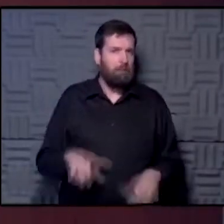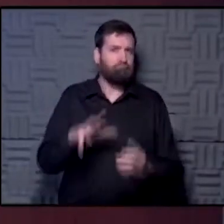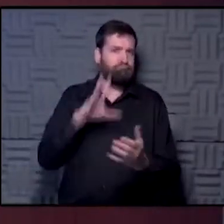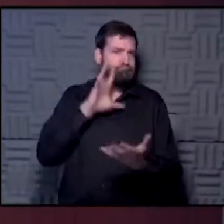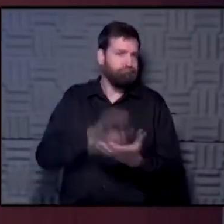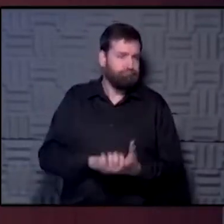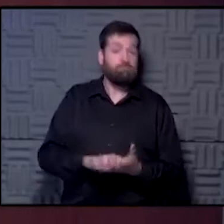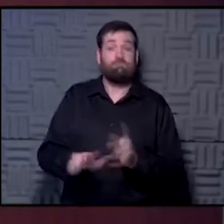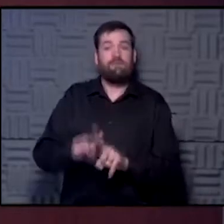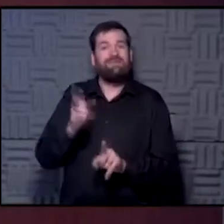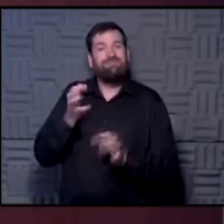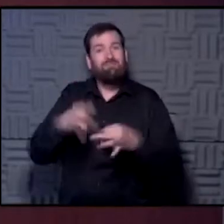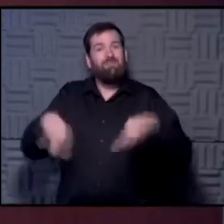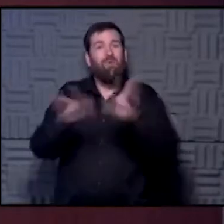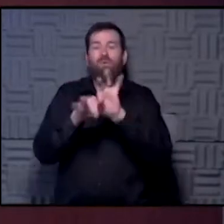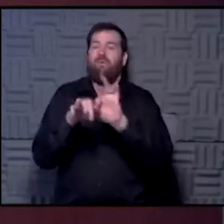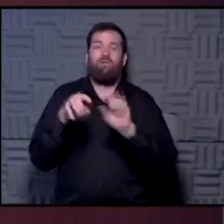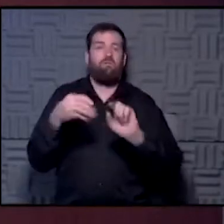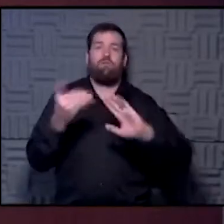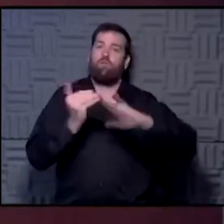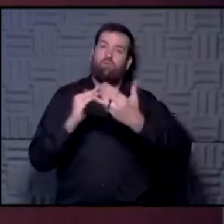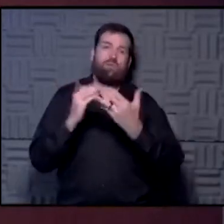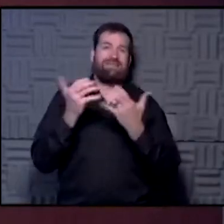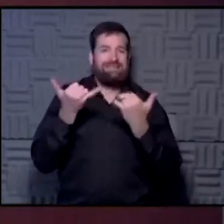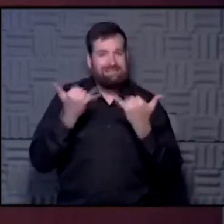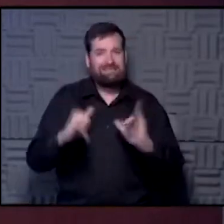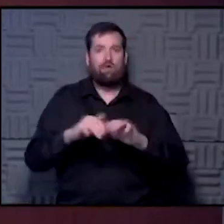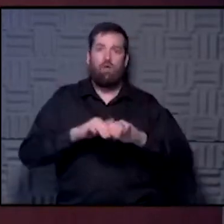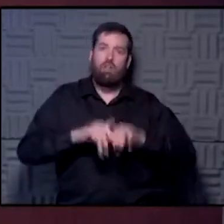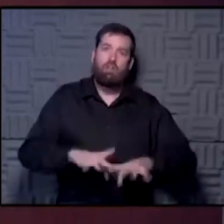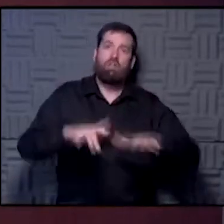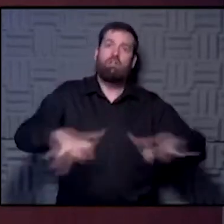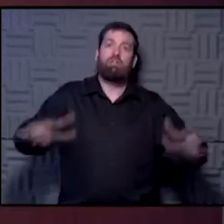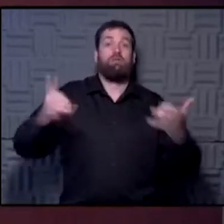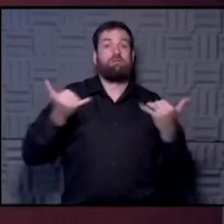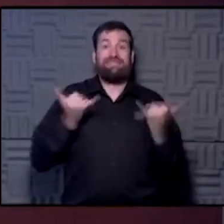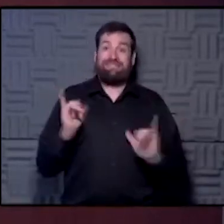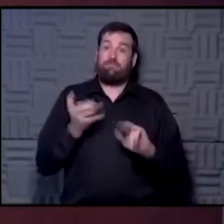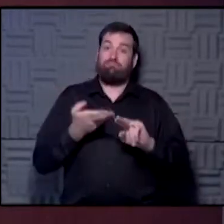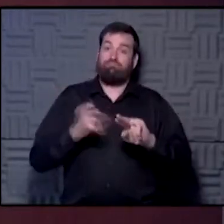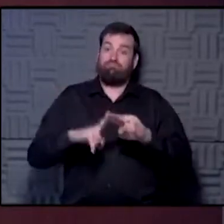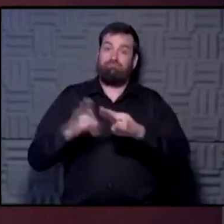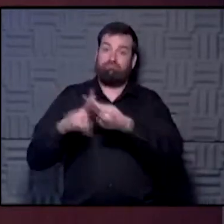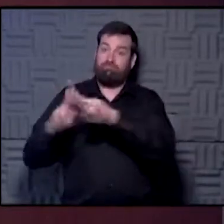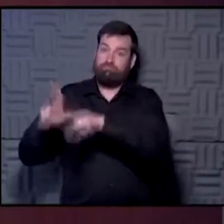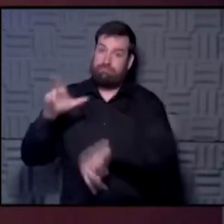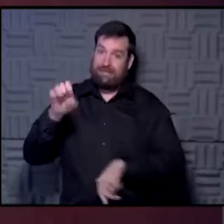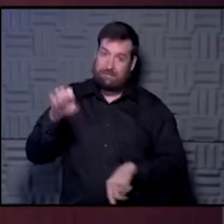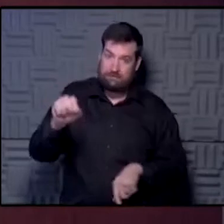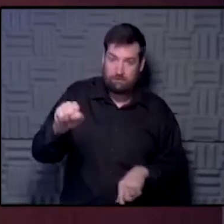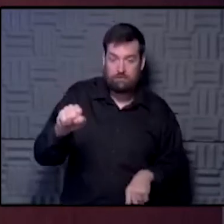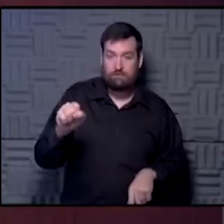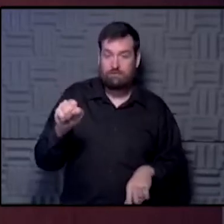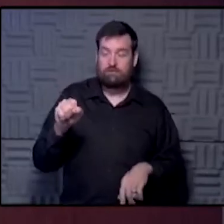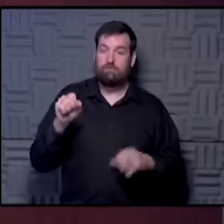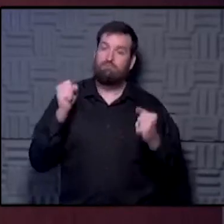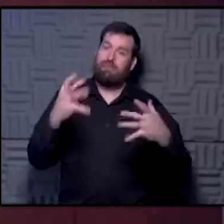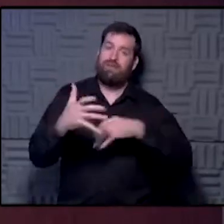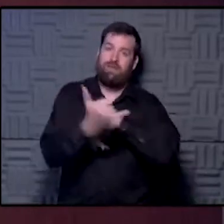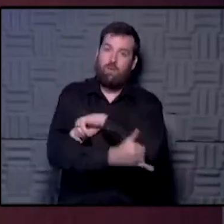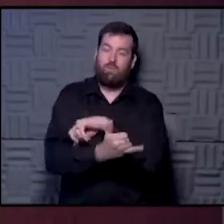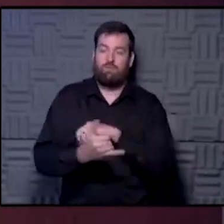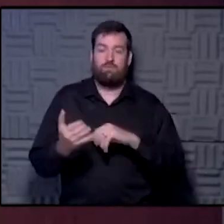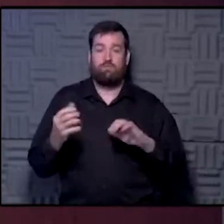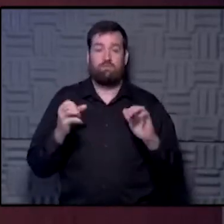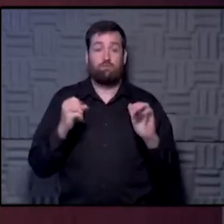takeaway is that it's still prevalent in our community. Yeah. We're still seeing a rise in many of our counties. So I think it's that number really